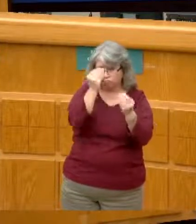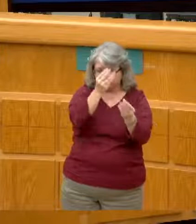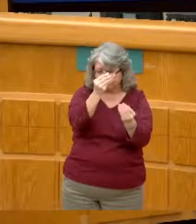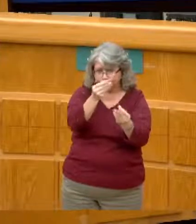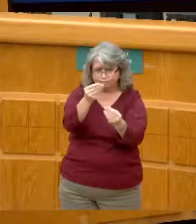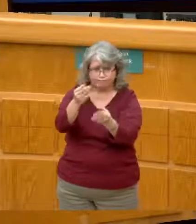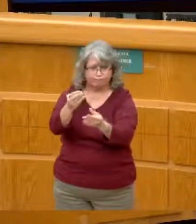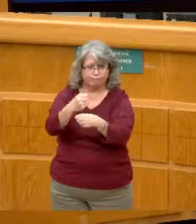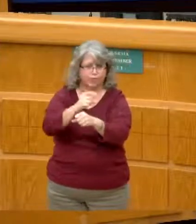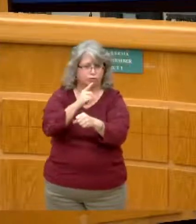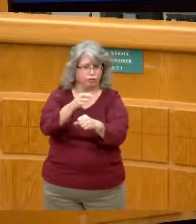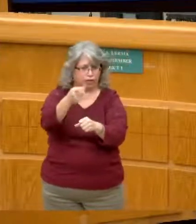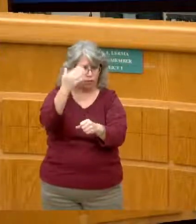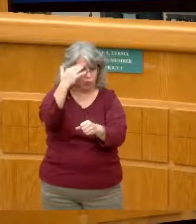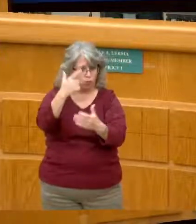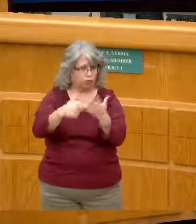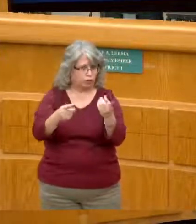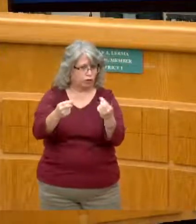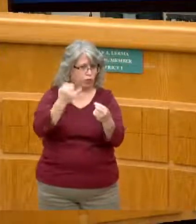per CDC guidelines.